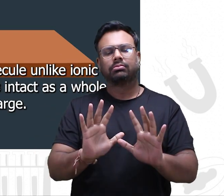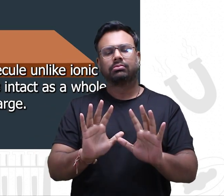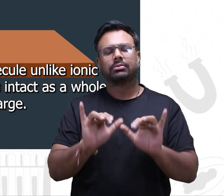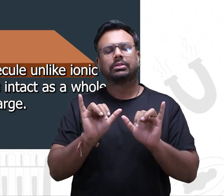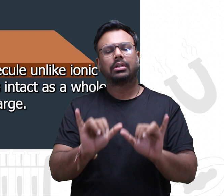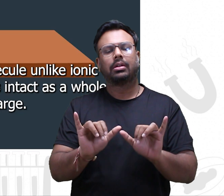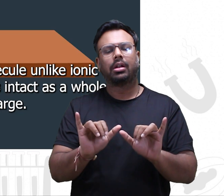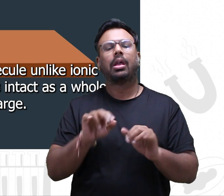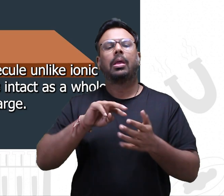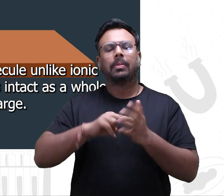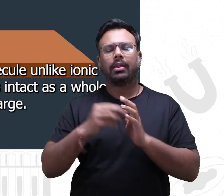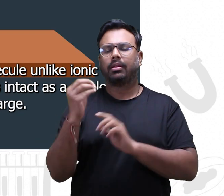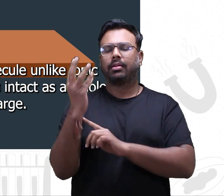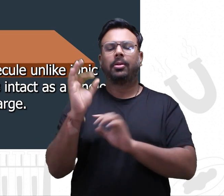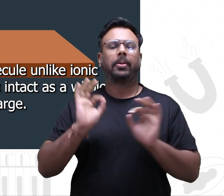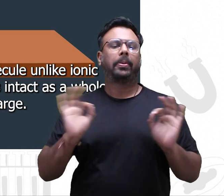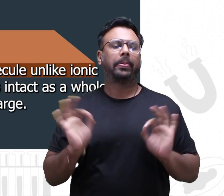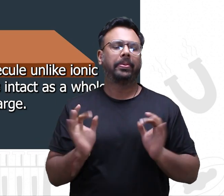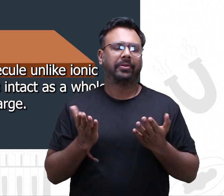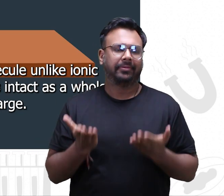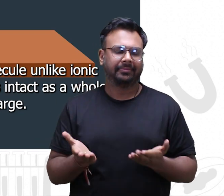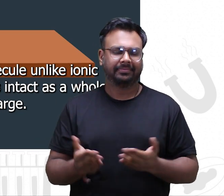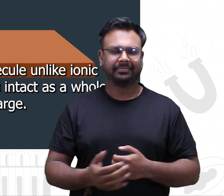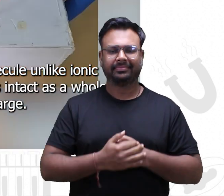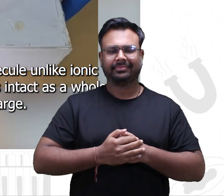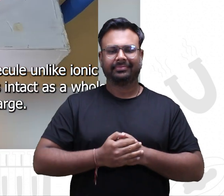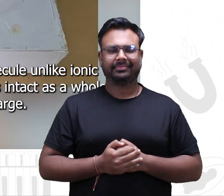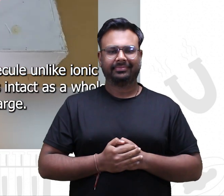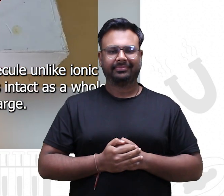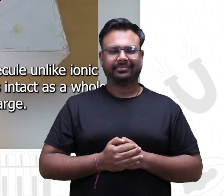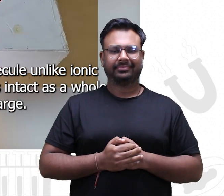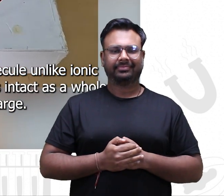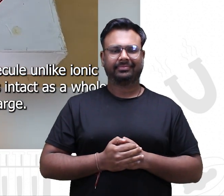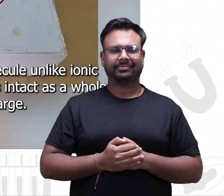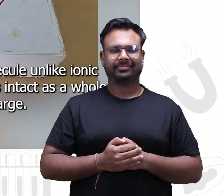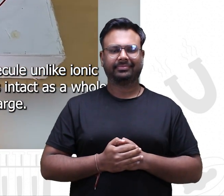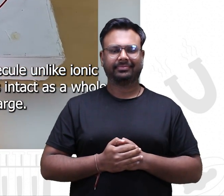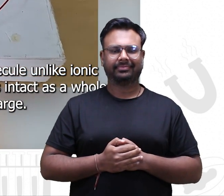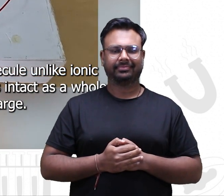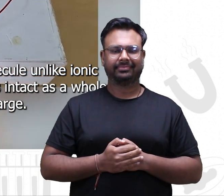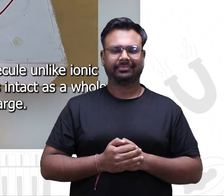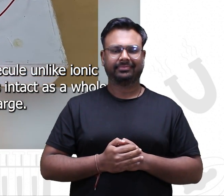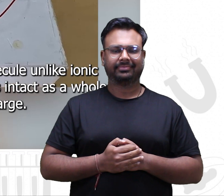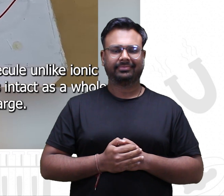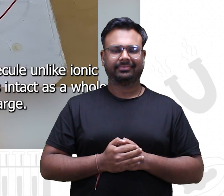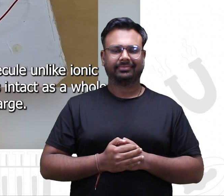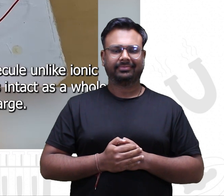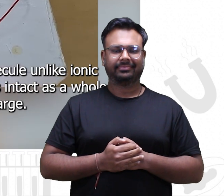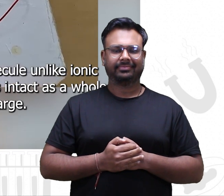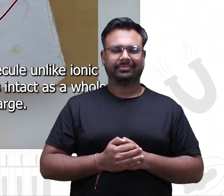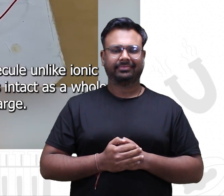molecule, unlike ionic compound, which breaks into ions in the solution. Glucose